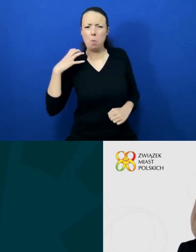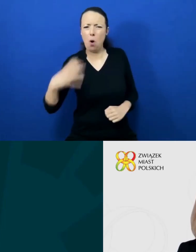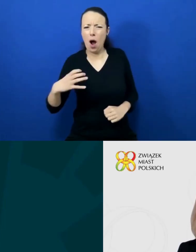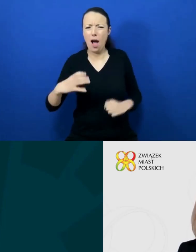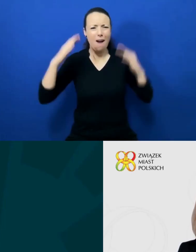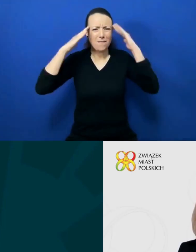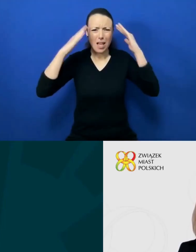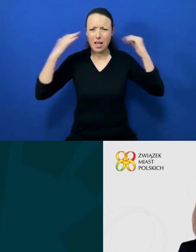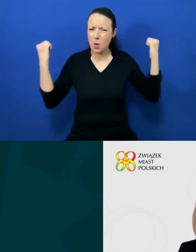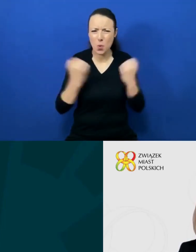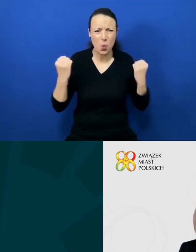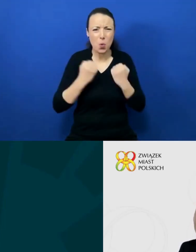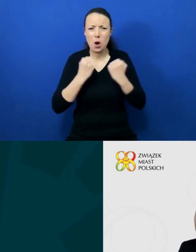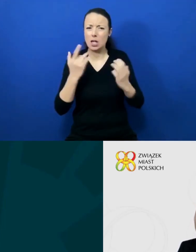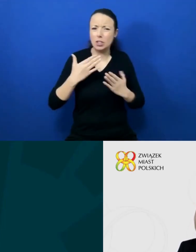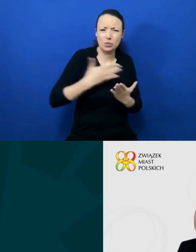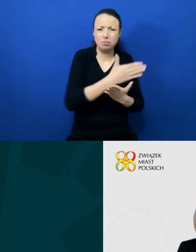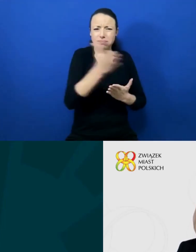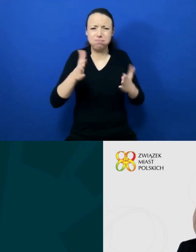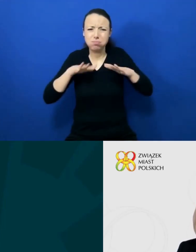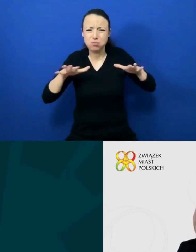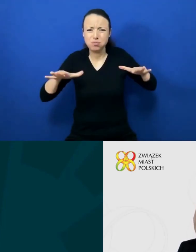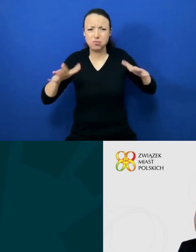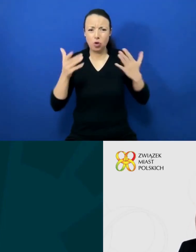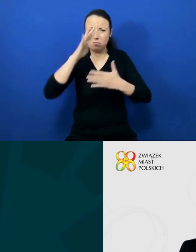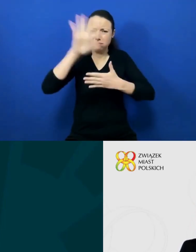First, we listened to a very